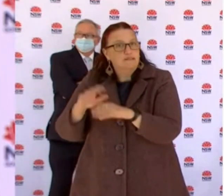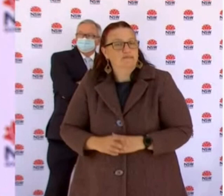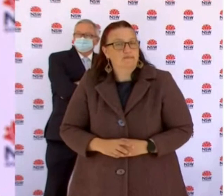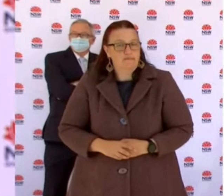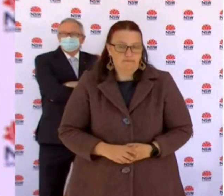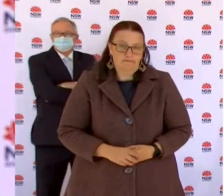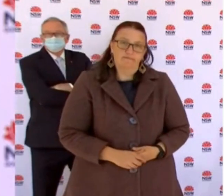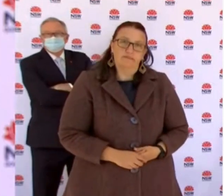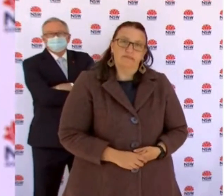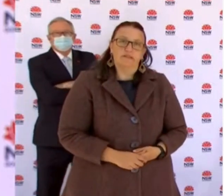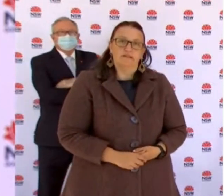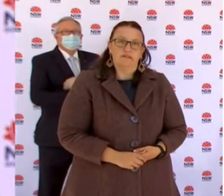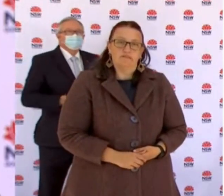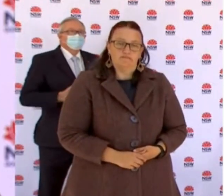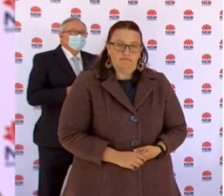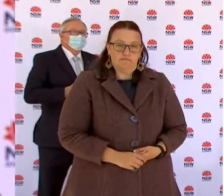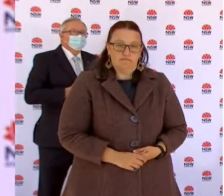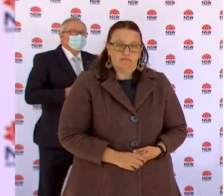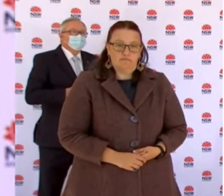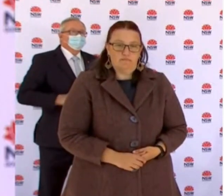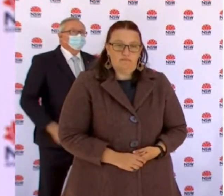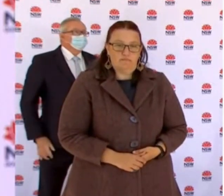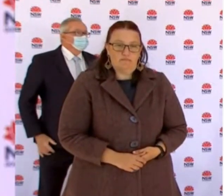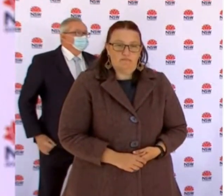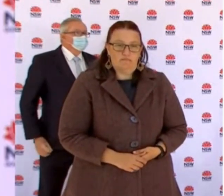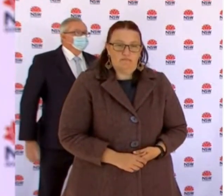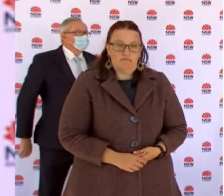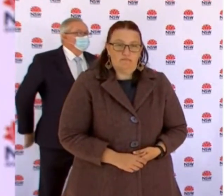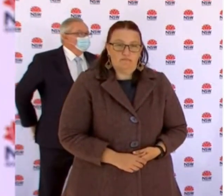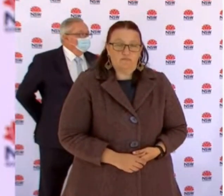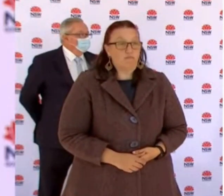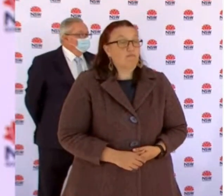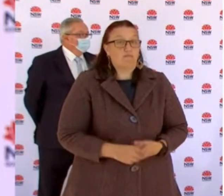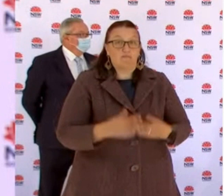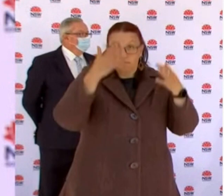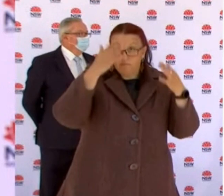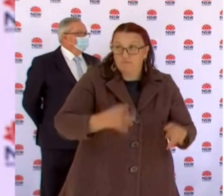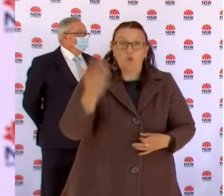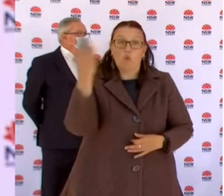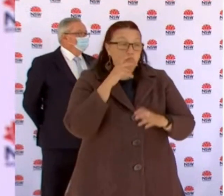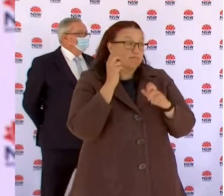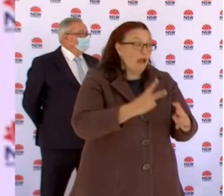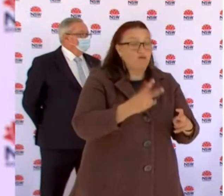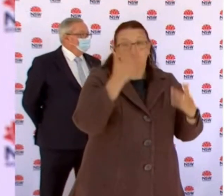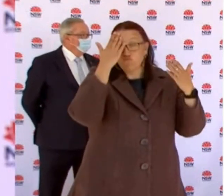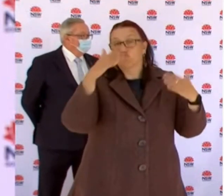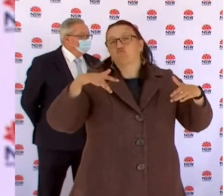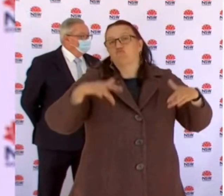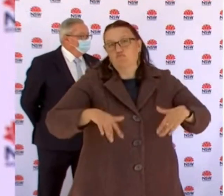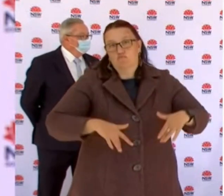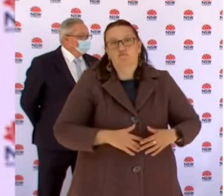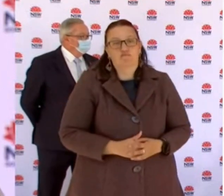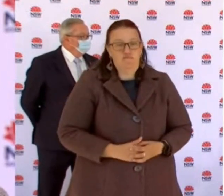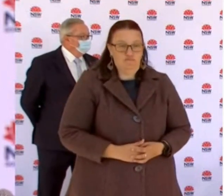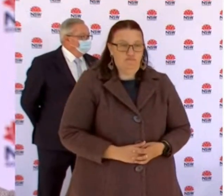Clearly, those decisions are yet to be made, but as a general sense, some of the things that we have looked at are things that we've had